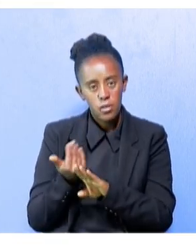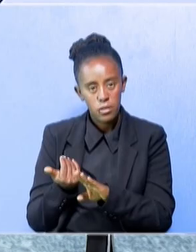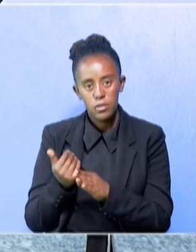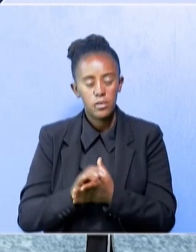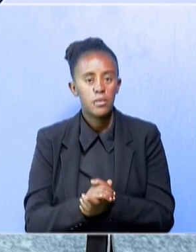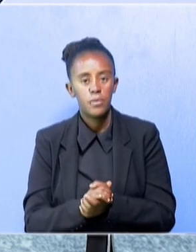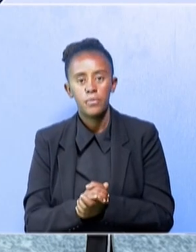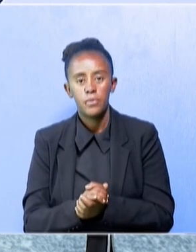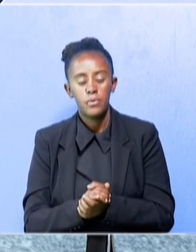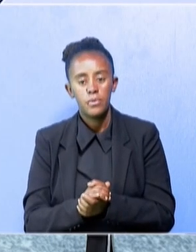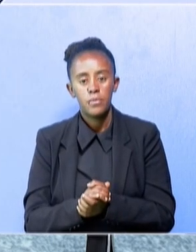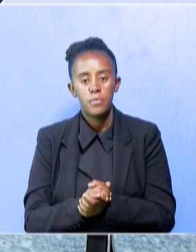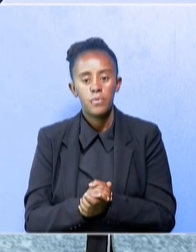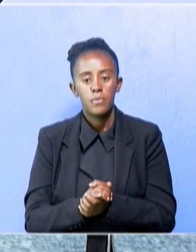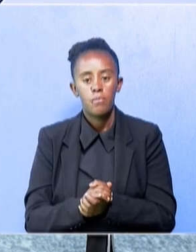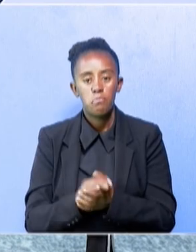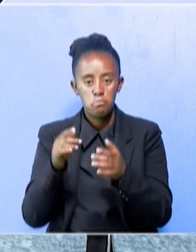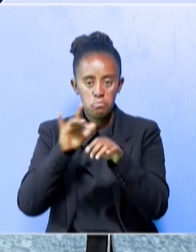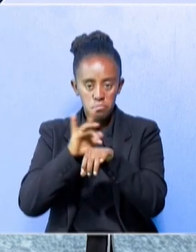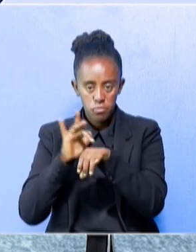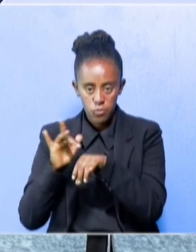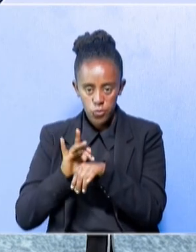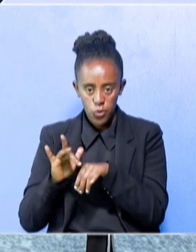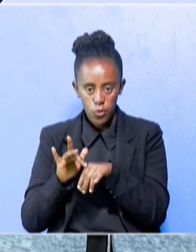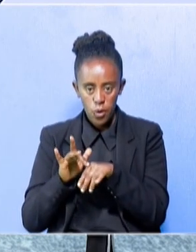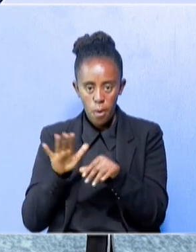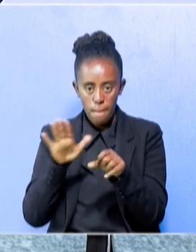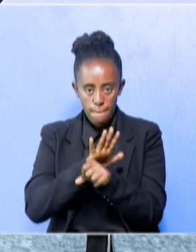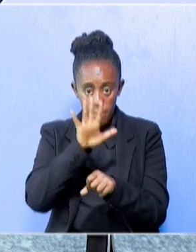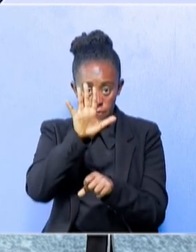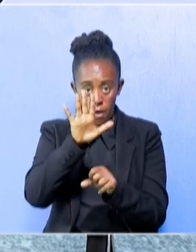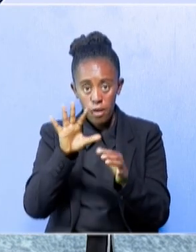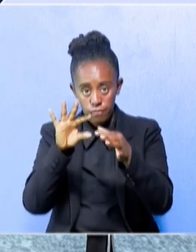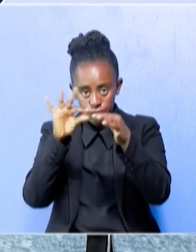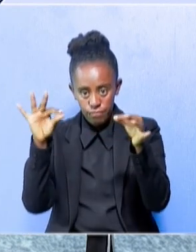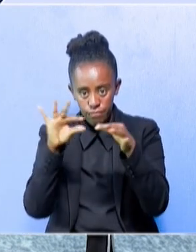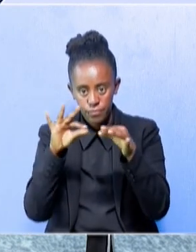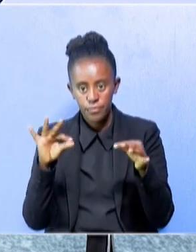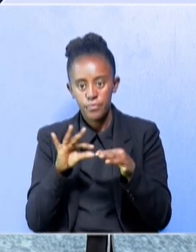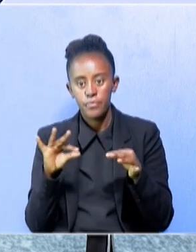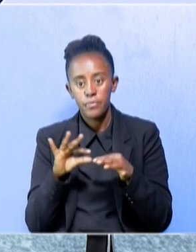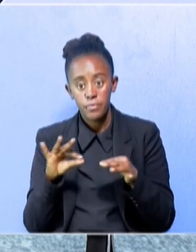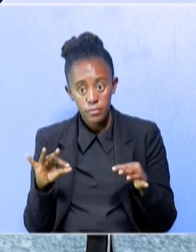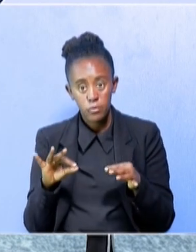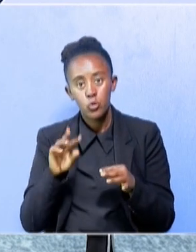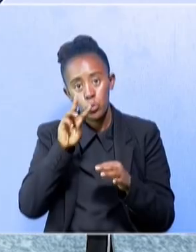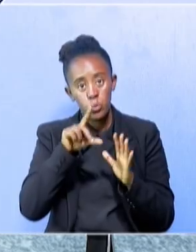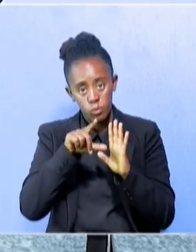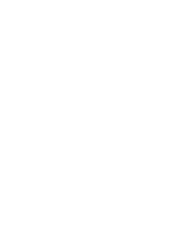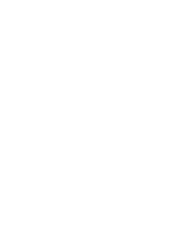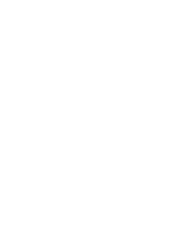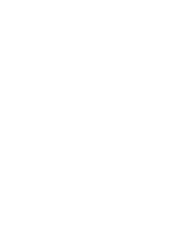Let's go and complete these 5 sentences. And let me give you that 2 minutes,